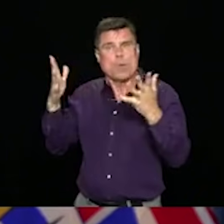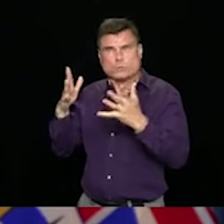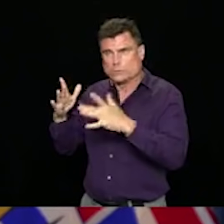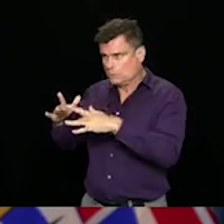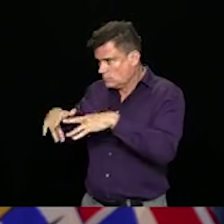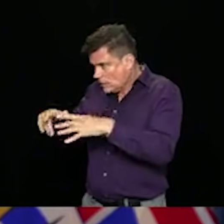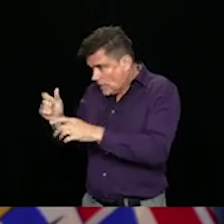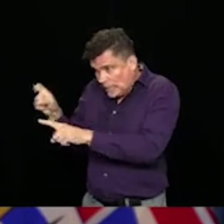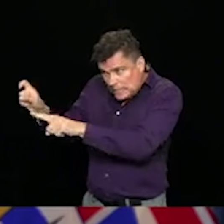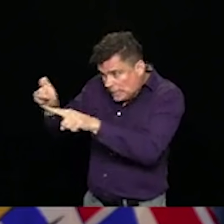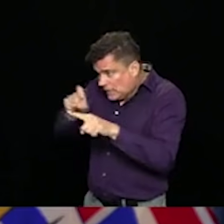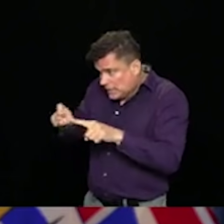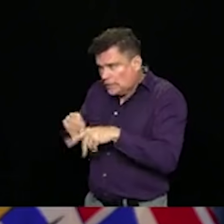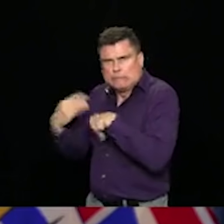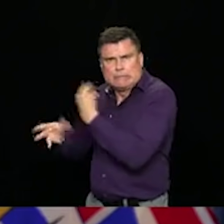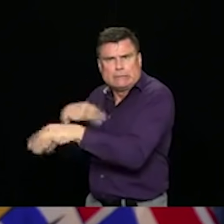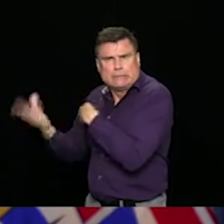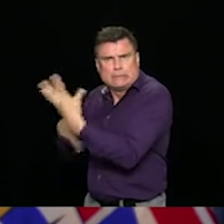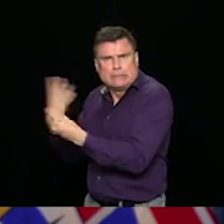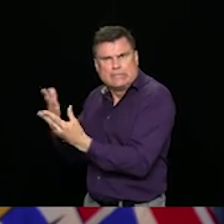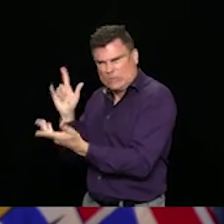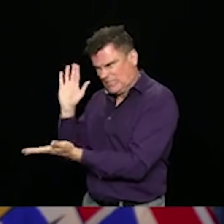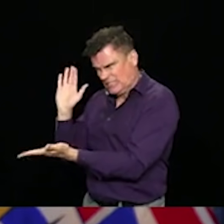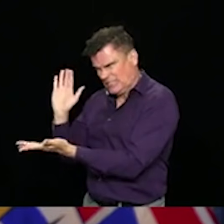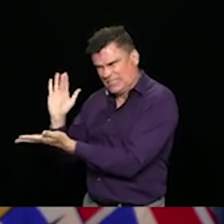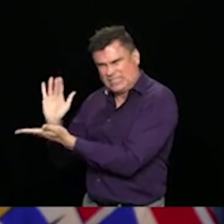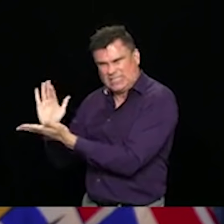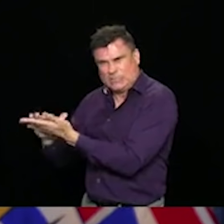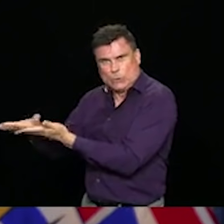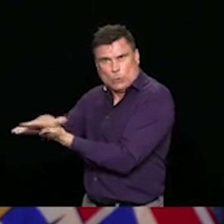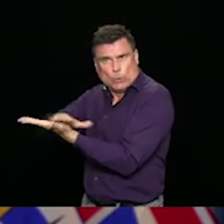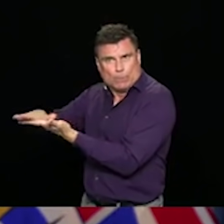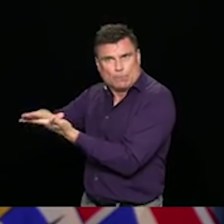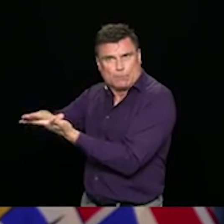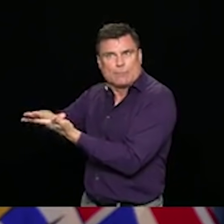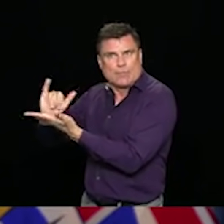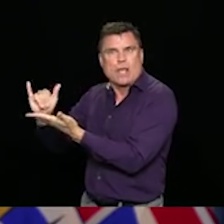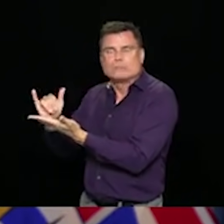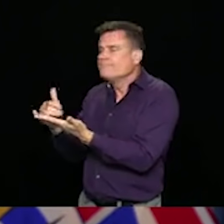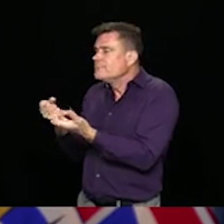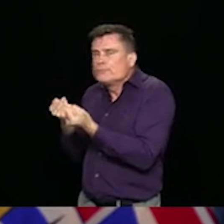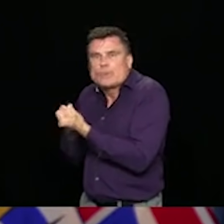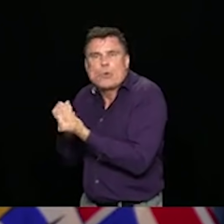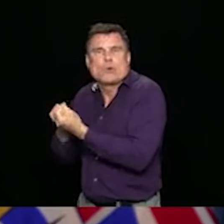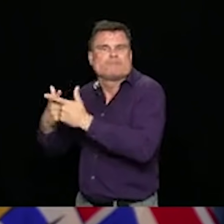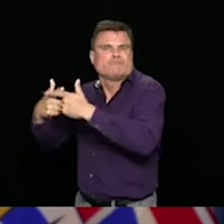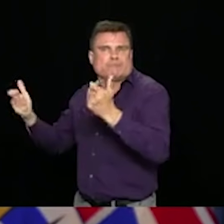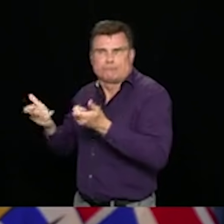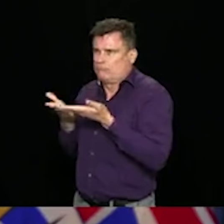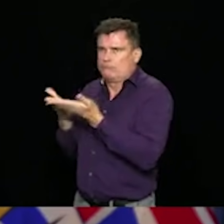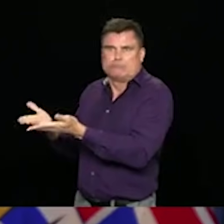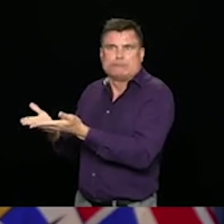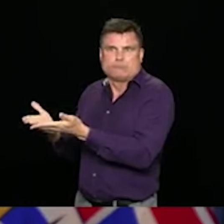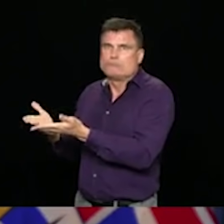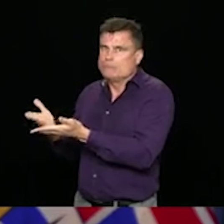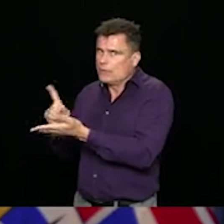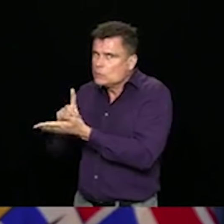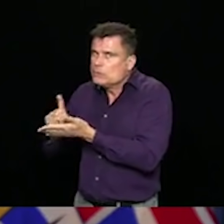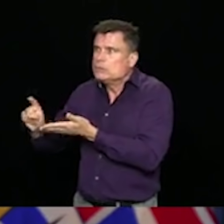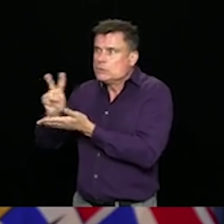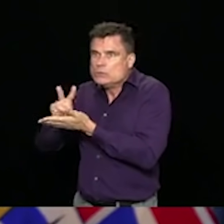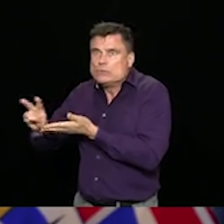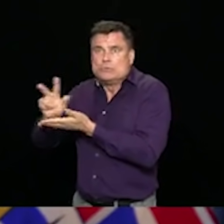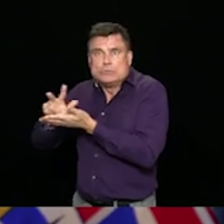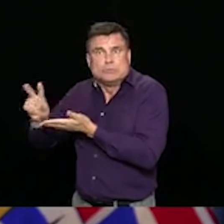to control this outbreak and were cared for and supported through this last very difficult number of weeks. It required a